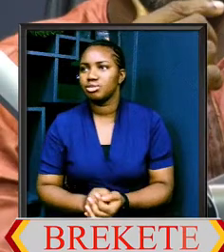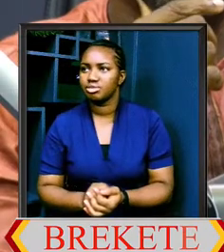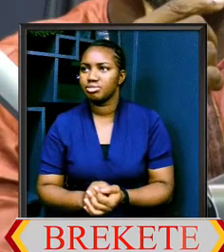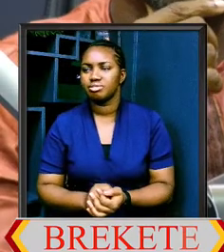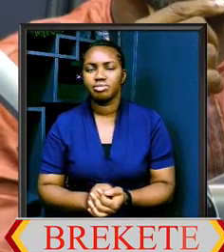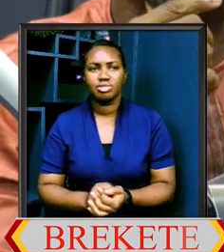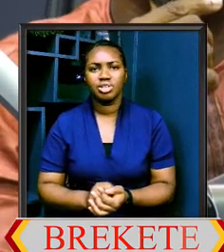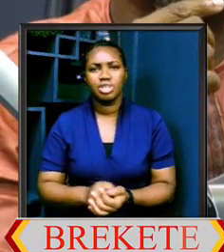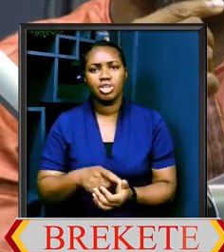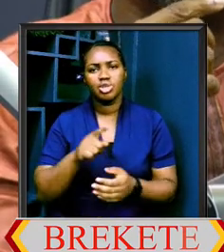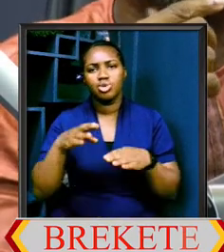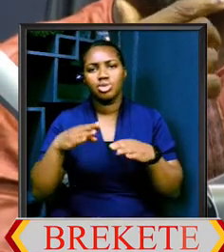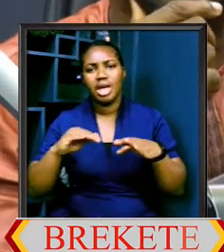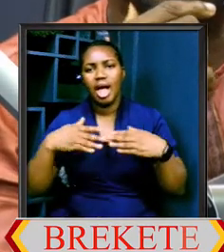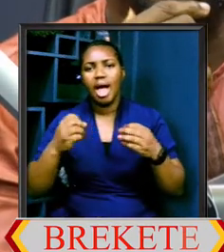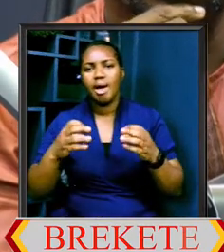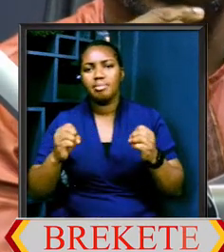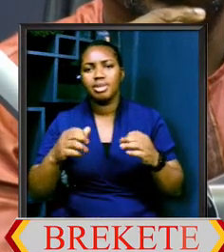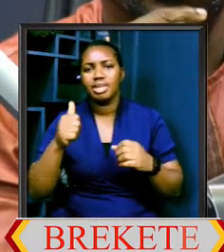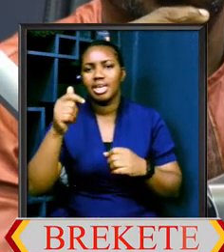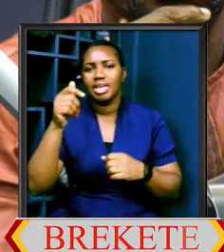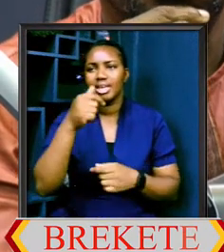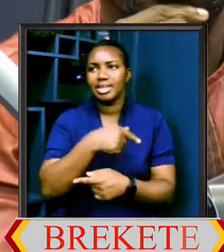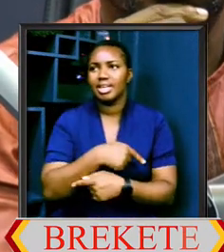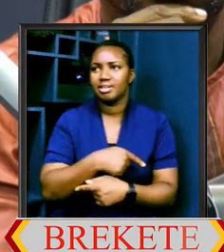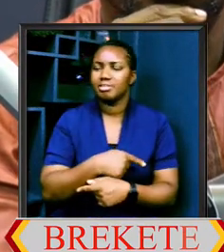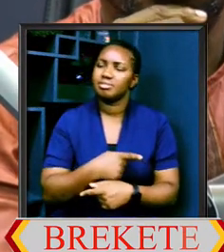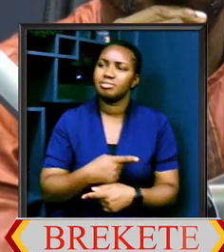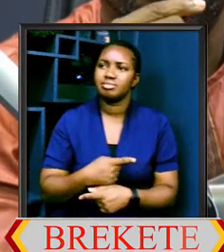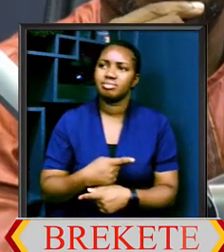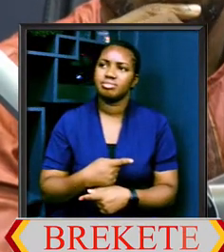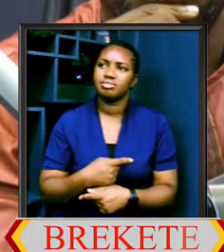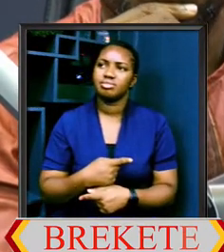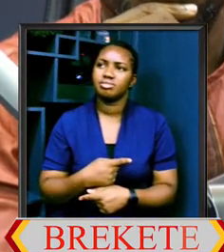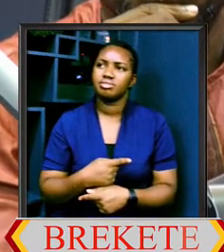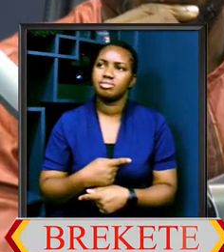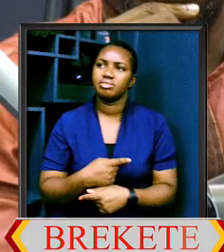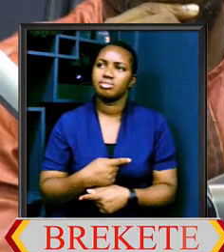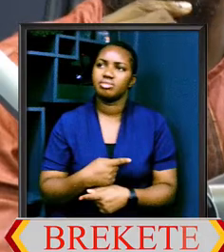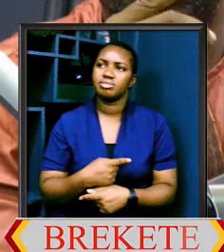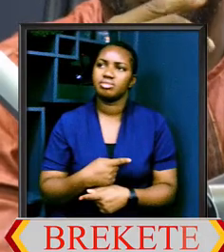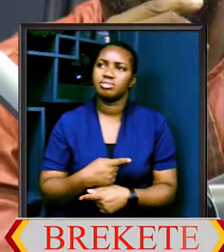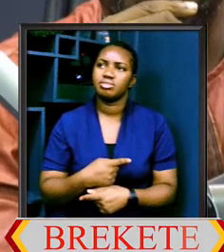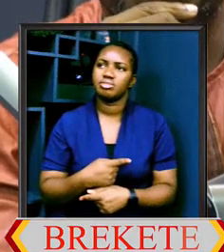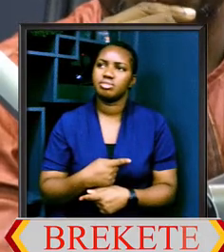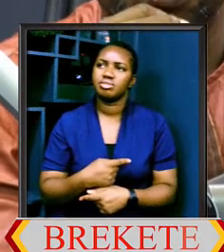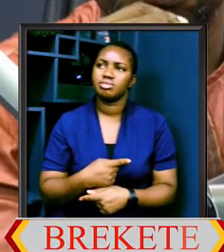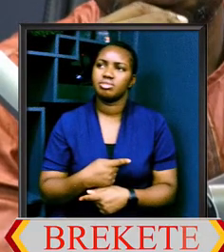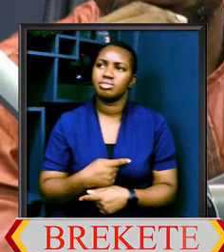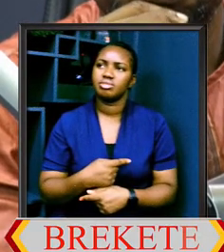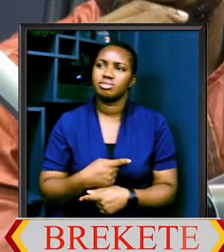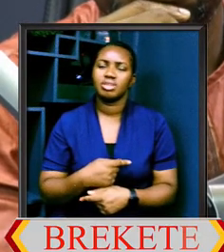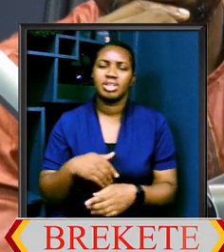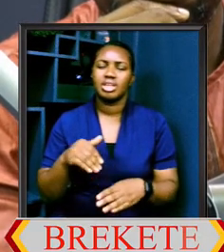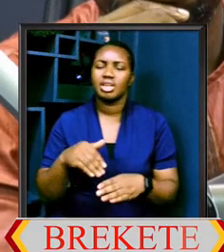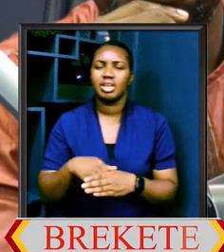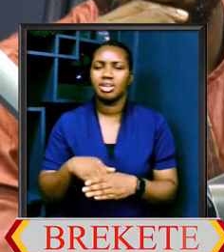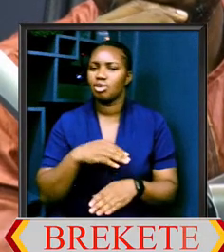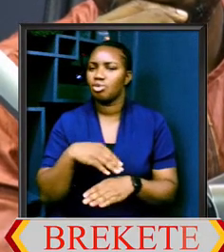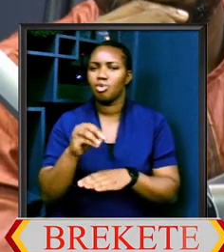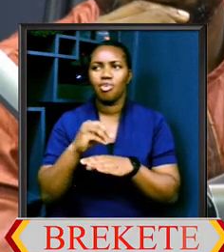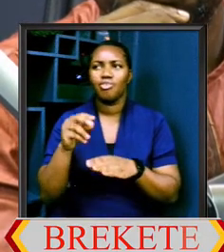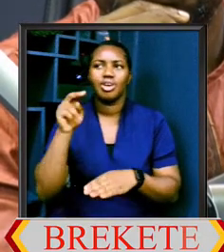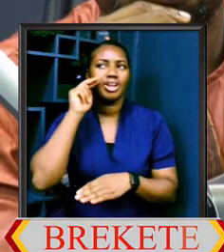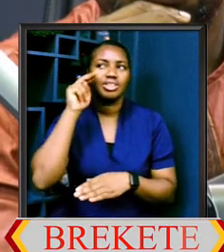At least when they sell how many cartons a day? At least in the all over Nigeria. Over Nigeria,